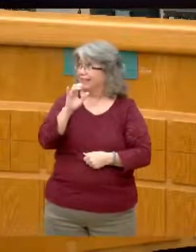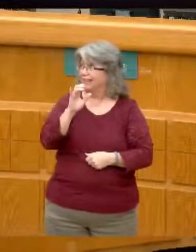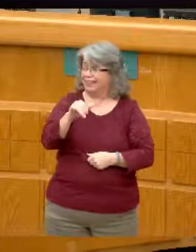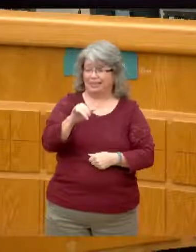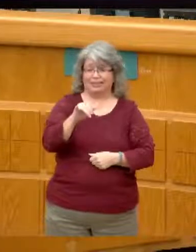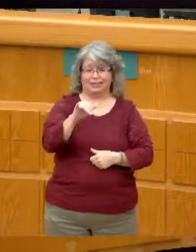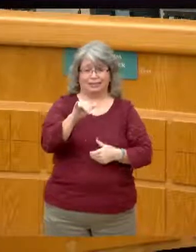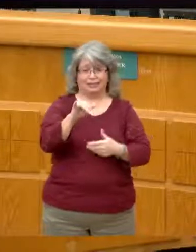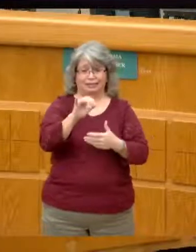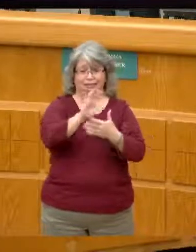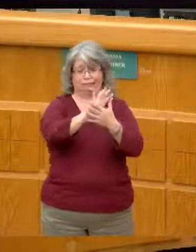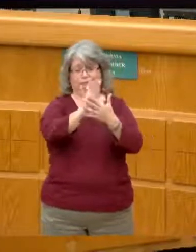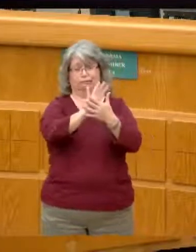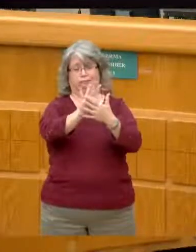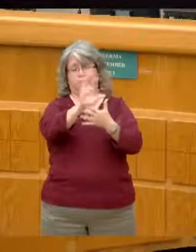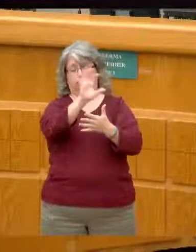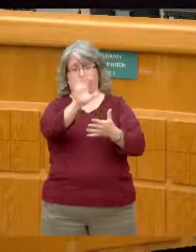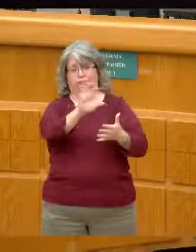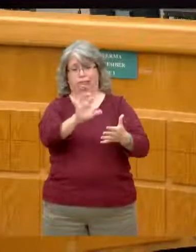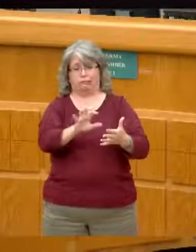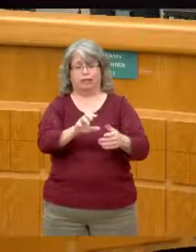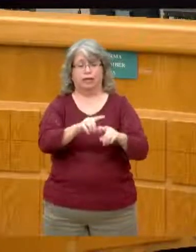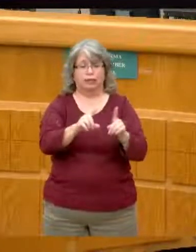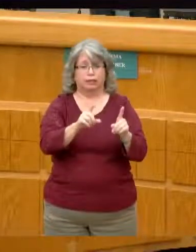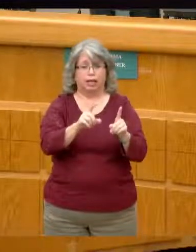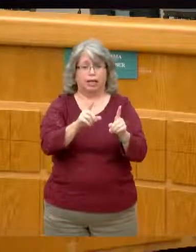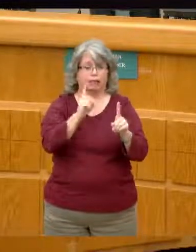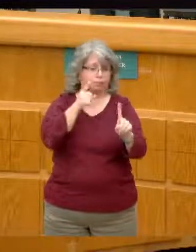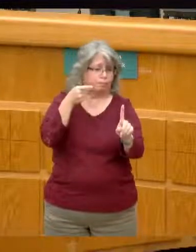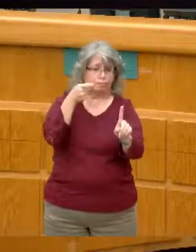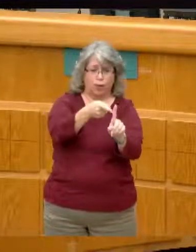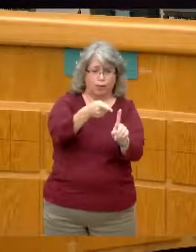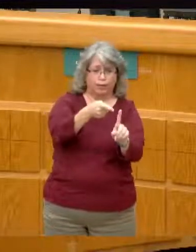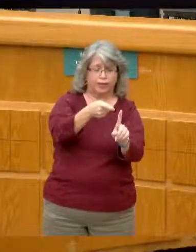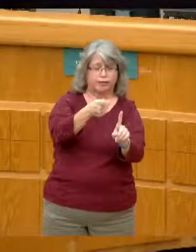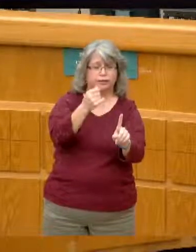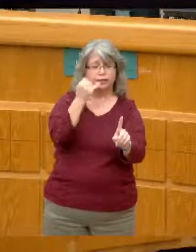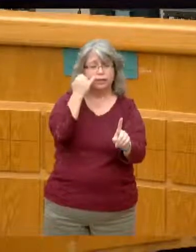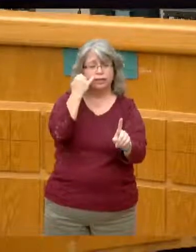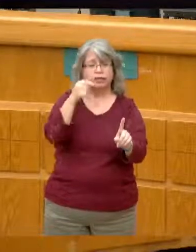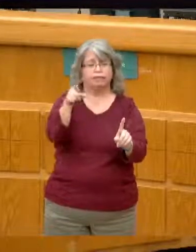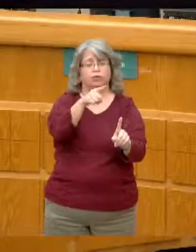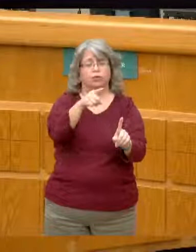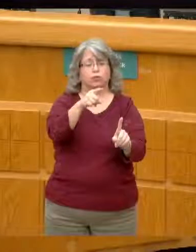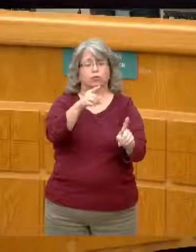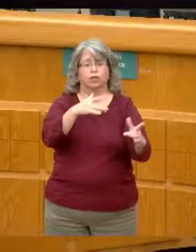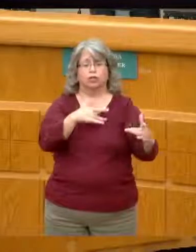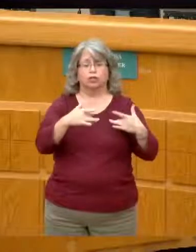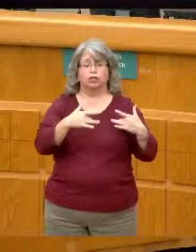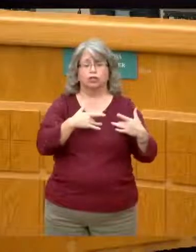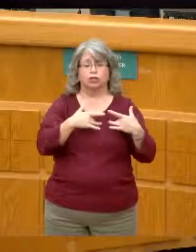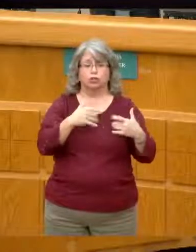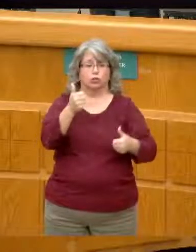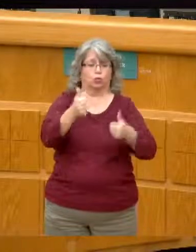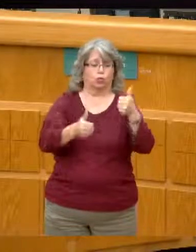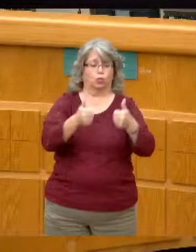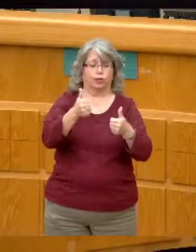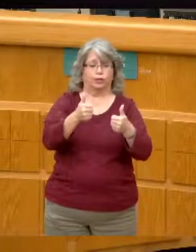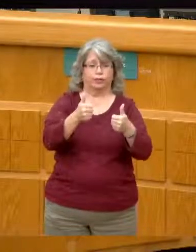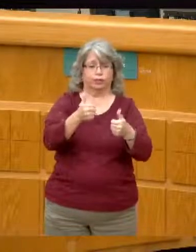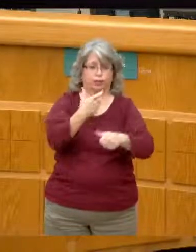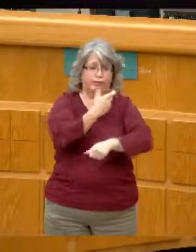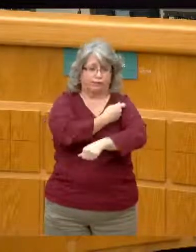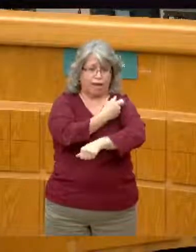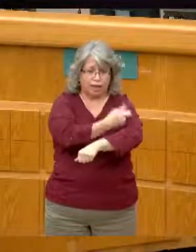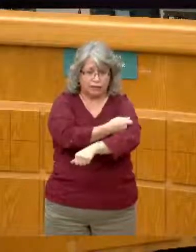line is, what I want you to know is, if you're looking at, if you're concerned about what vaccine you should take, when you're